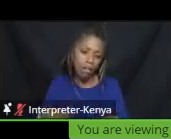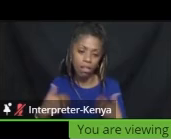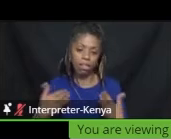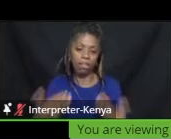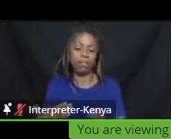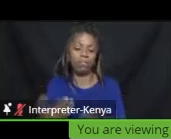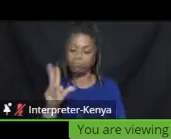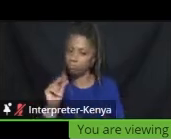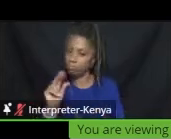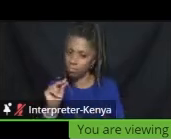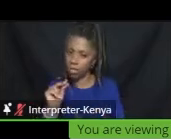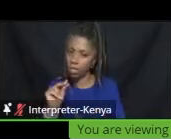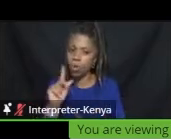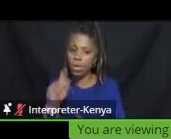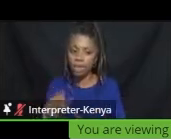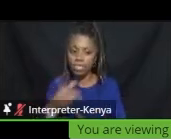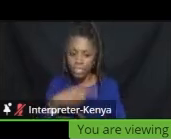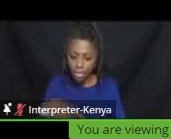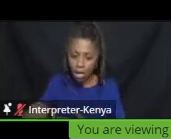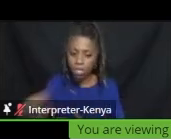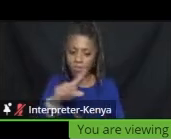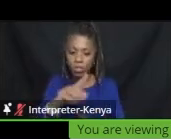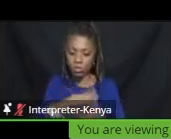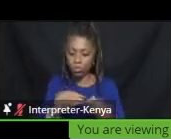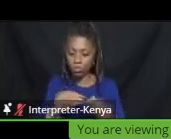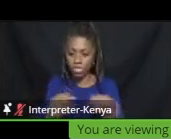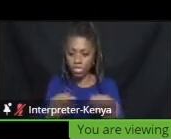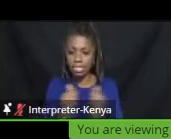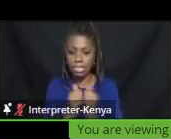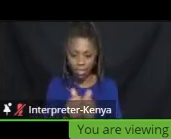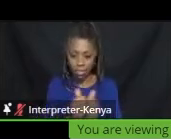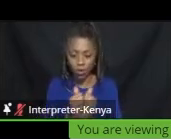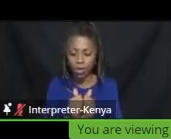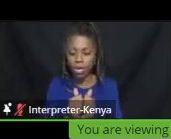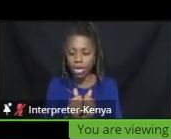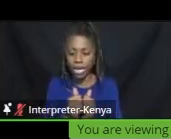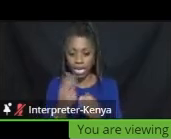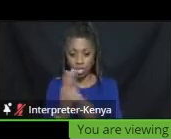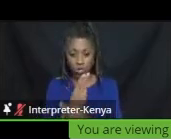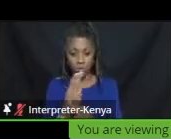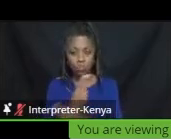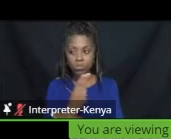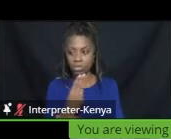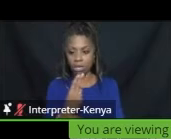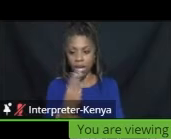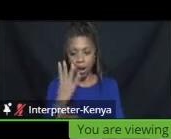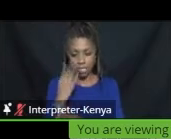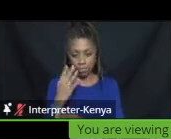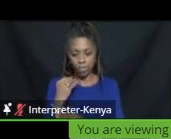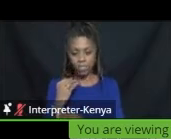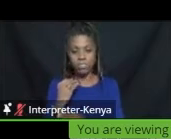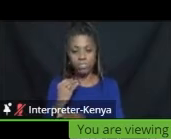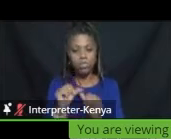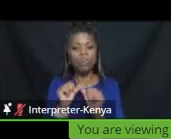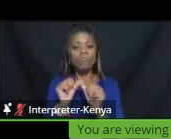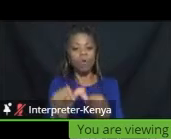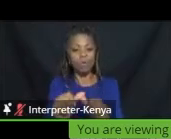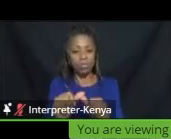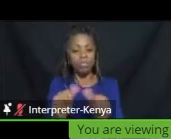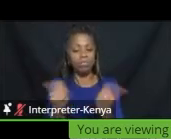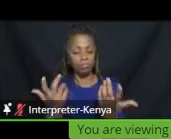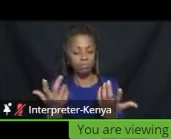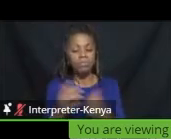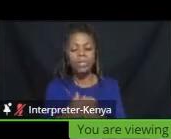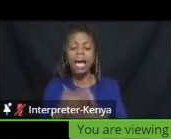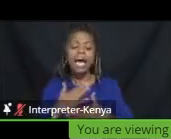pull together those stories of the system as it's experienced by our users right now. Thanks again, everyone. I appreciate all